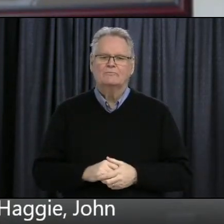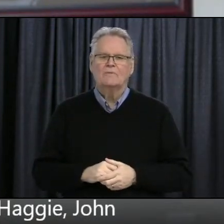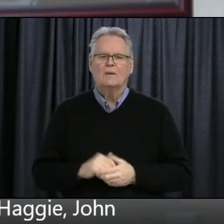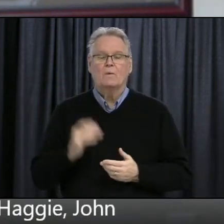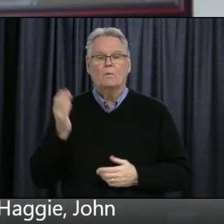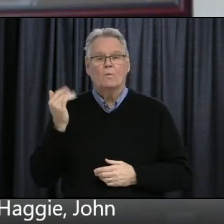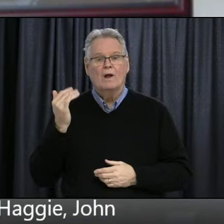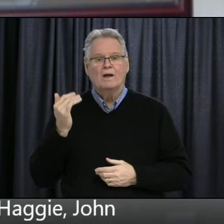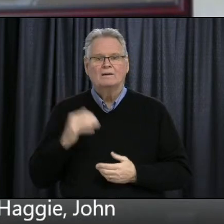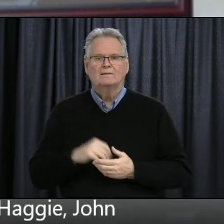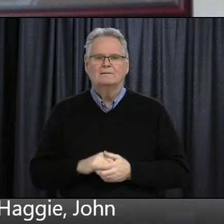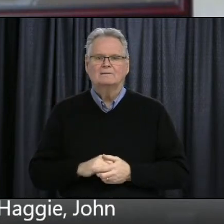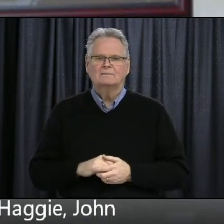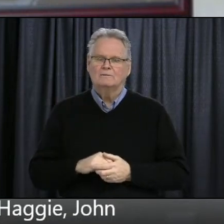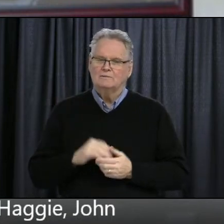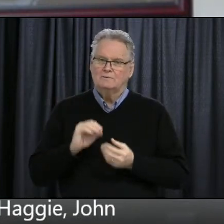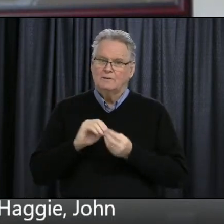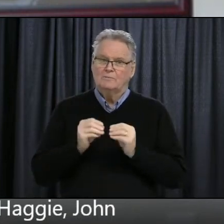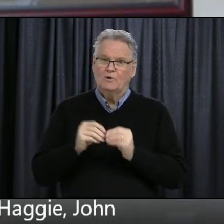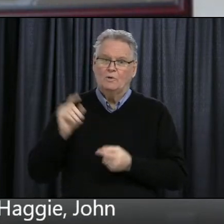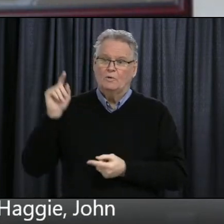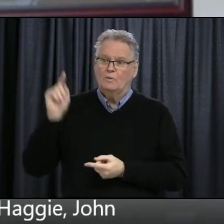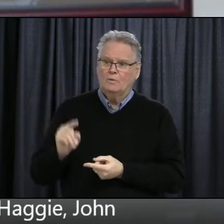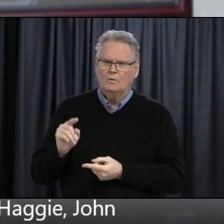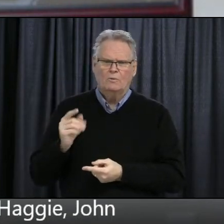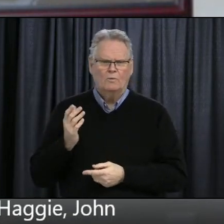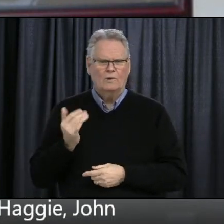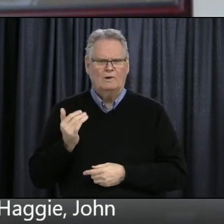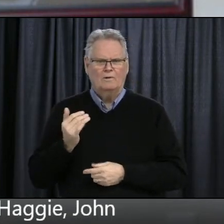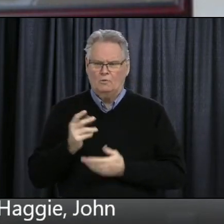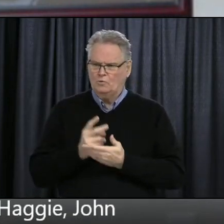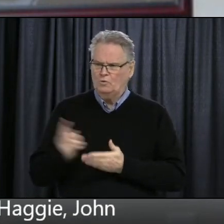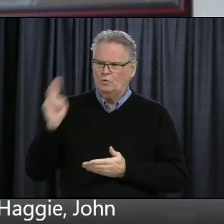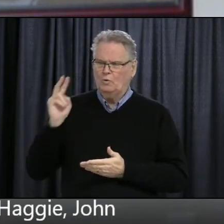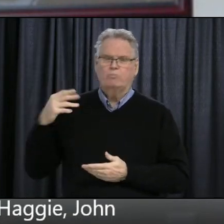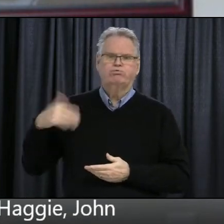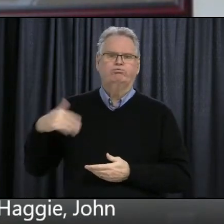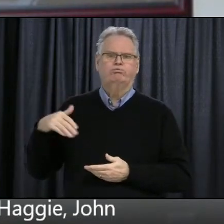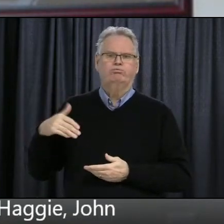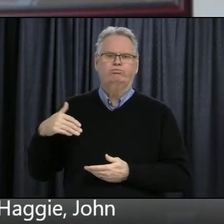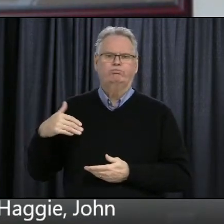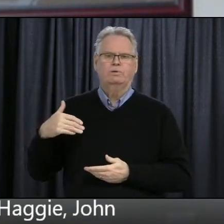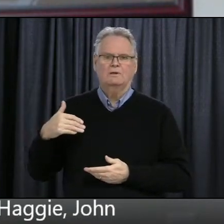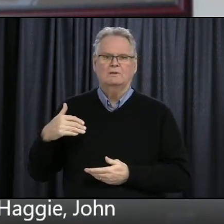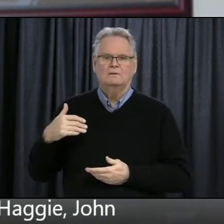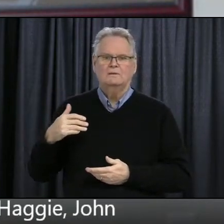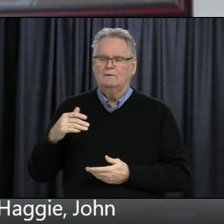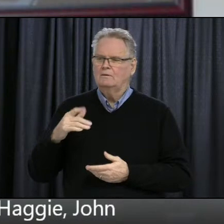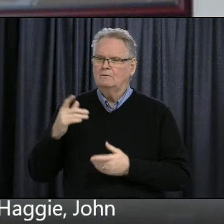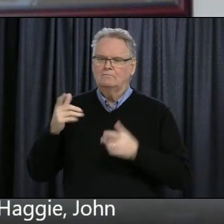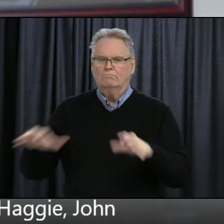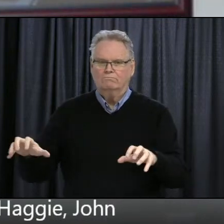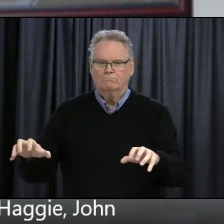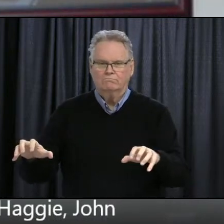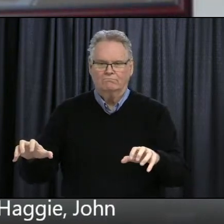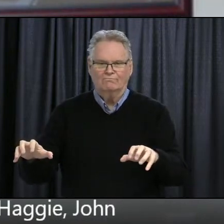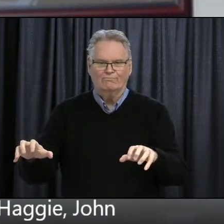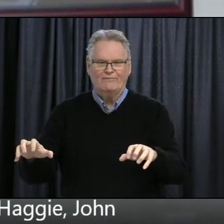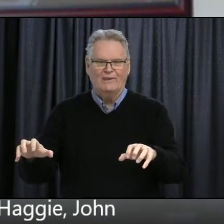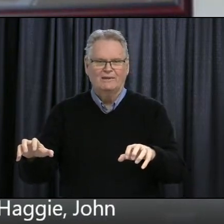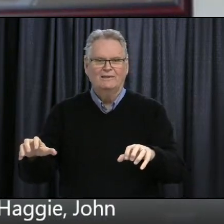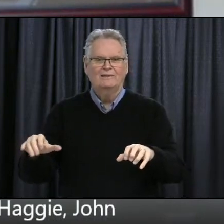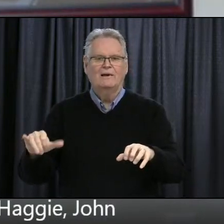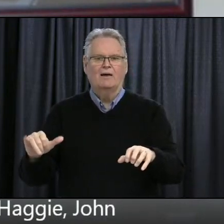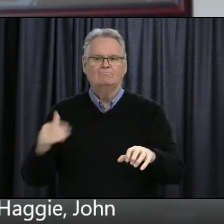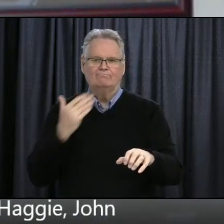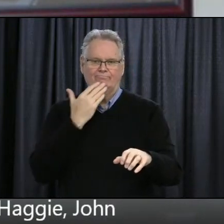10 days ago collectively to bring this variant under the control that we could. And similarly, what will